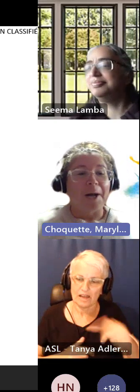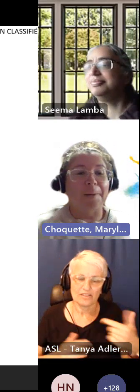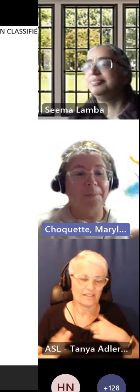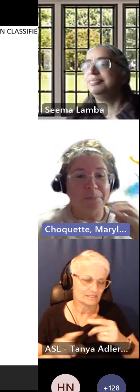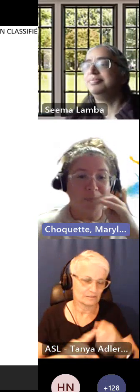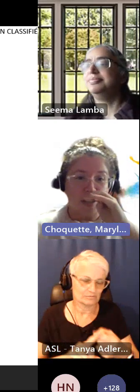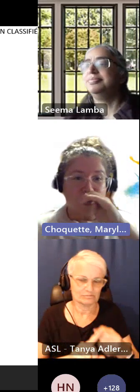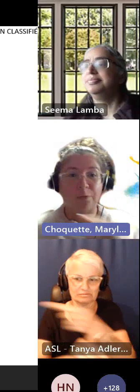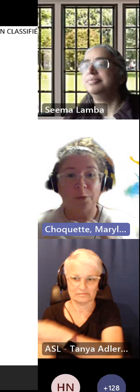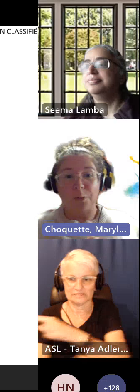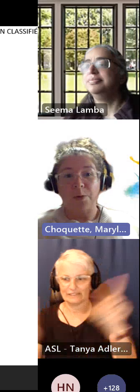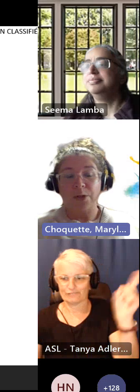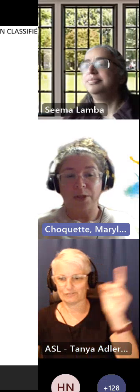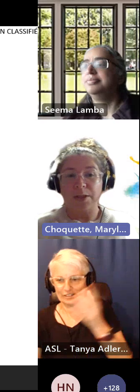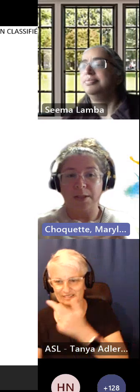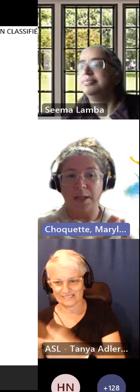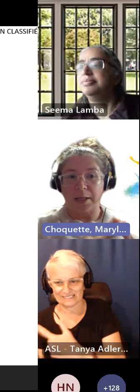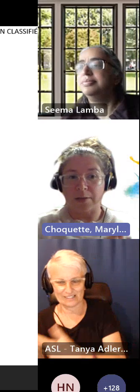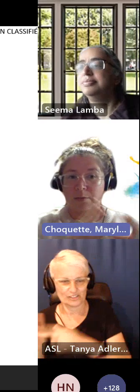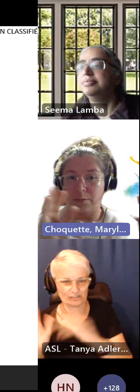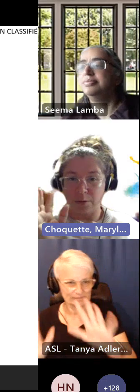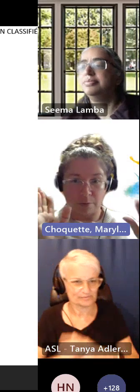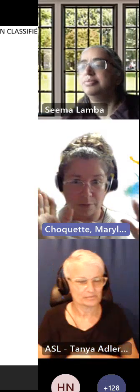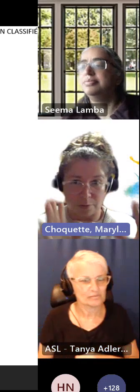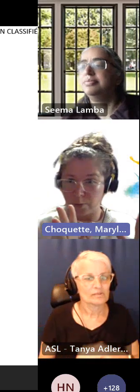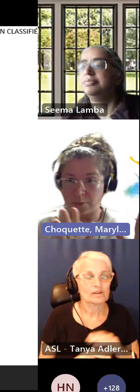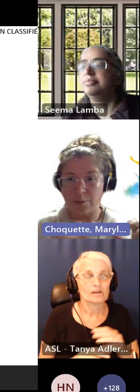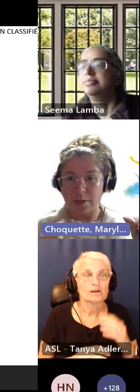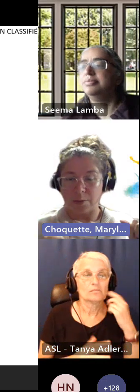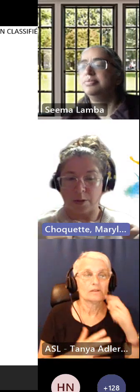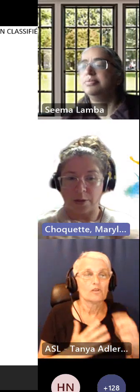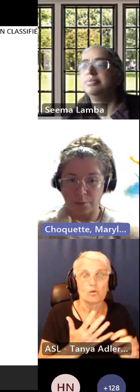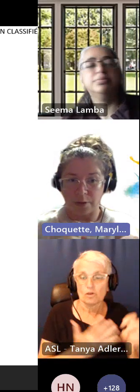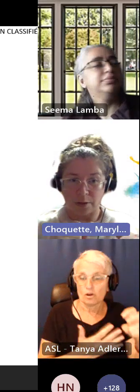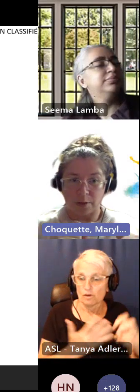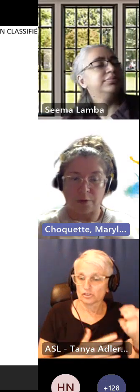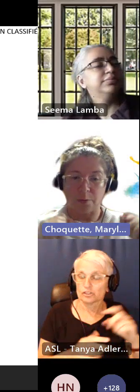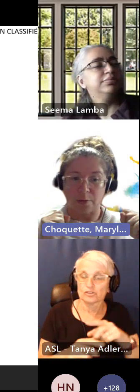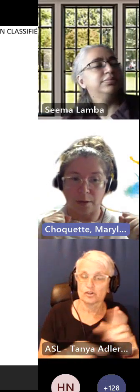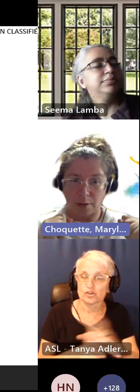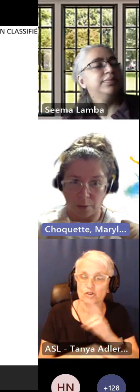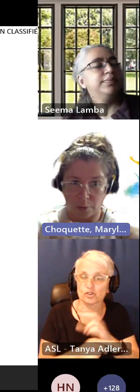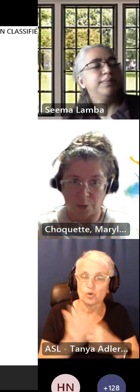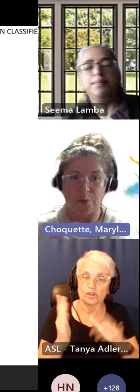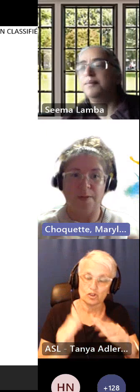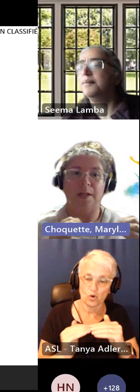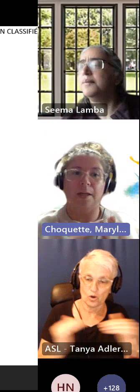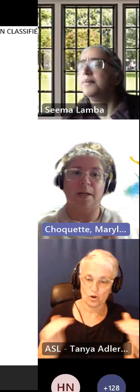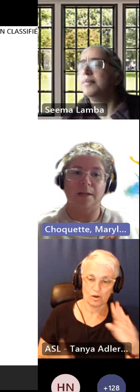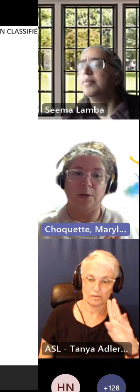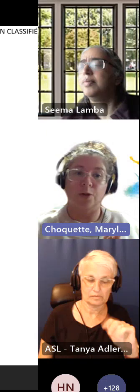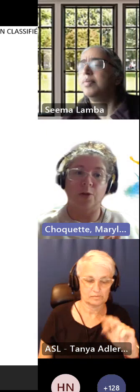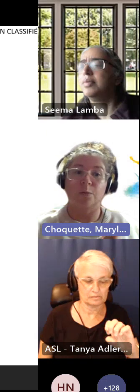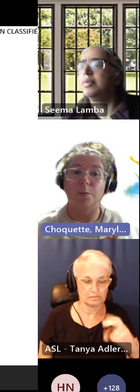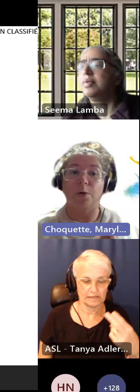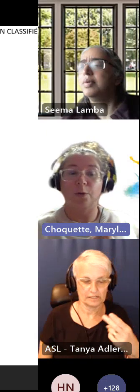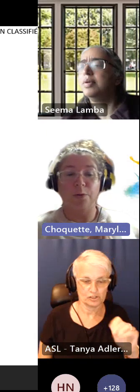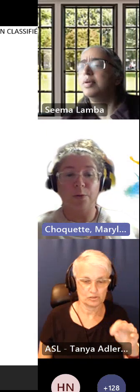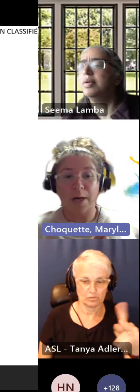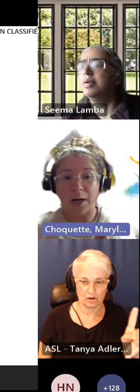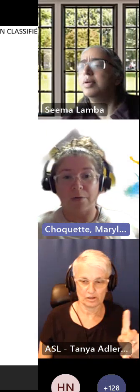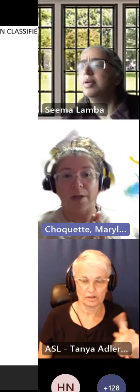have. So for promotions, again, you use whatever benchmark you feel comfortable using, and then you